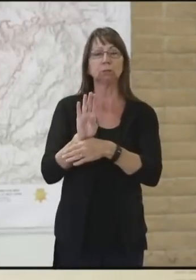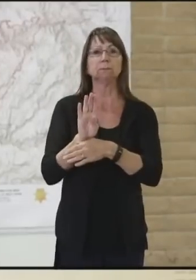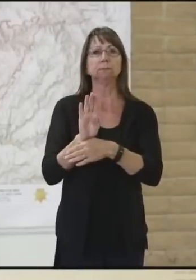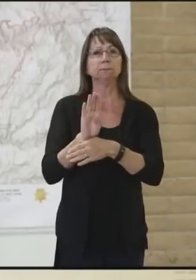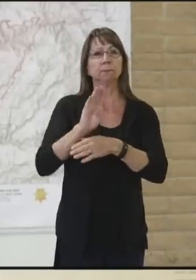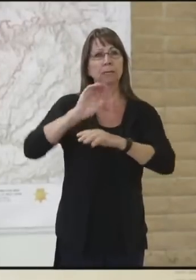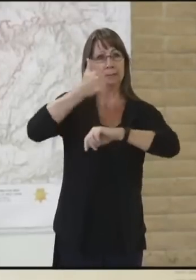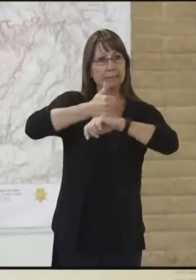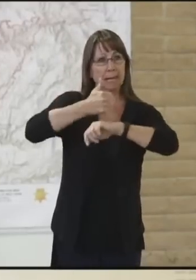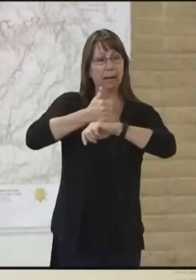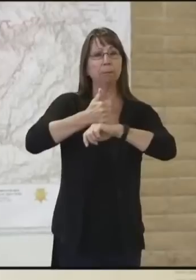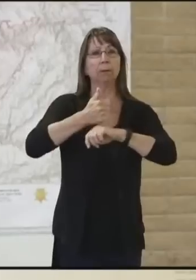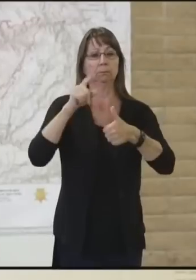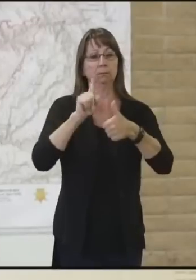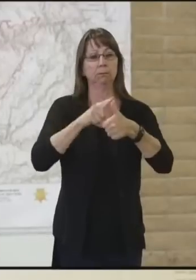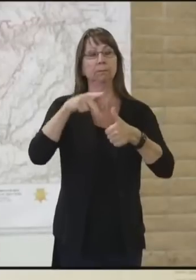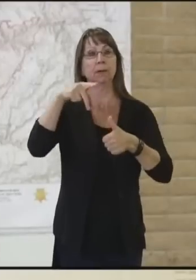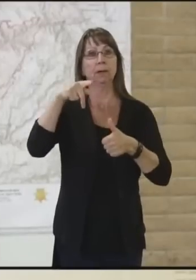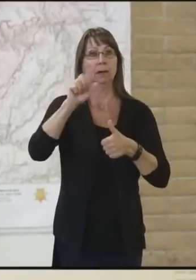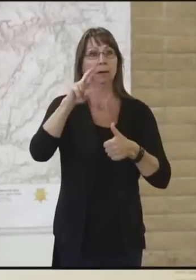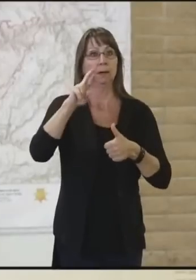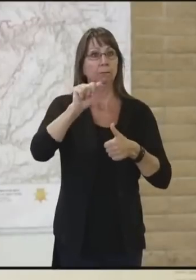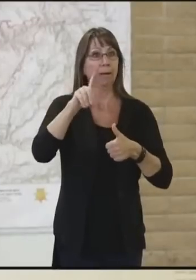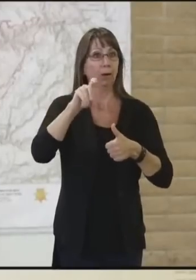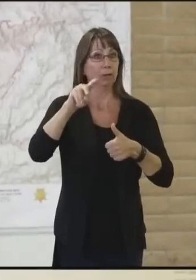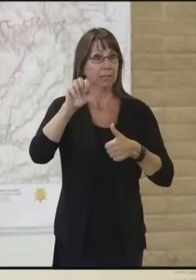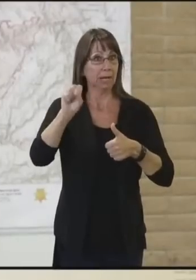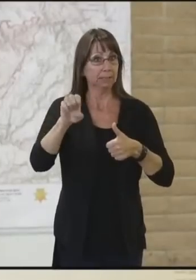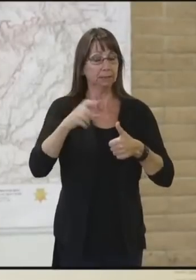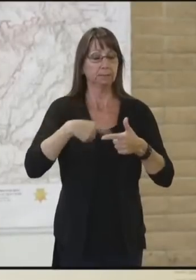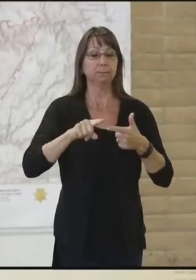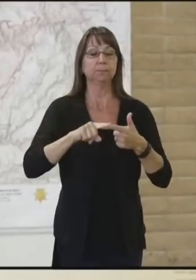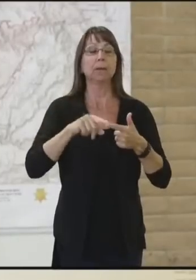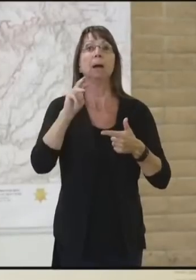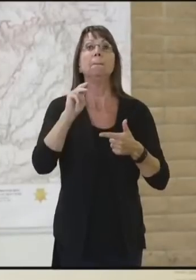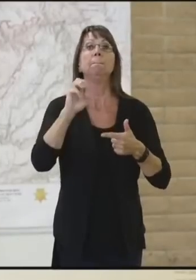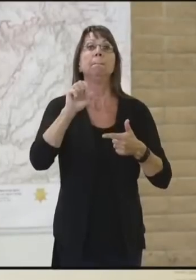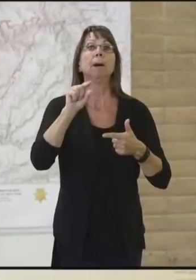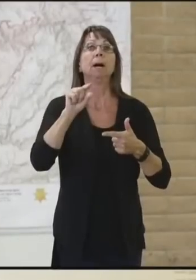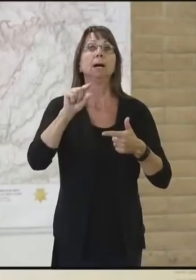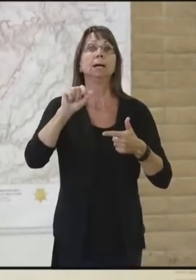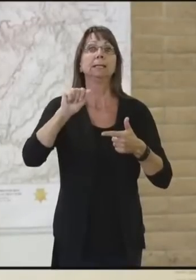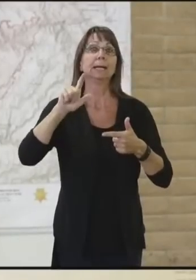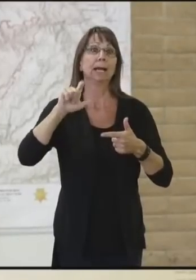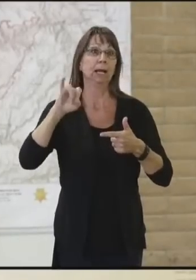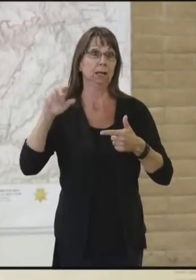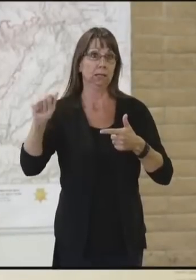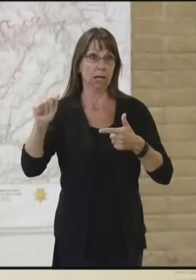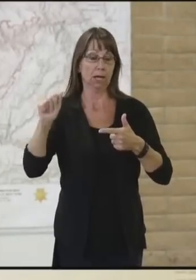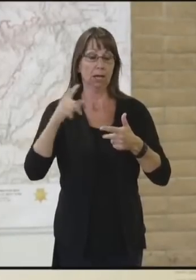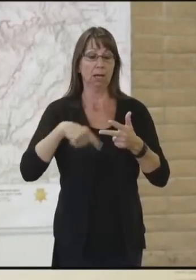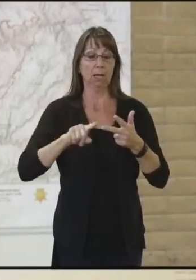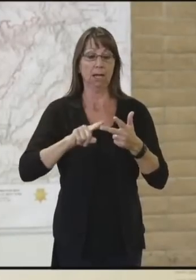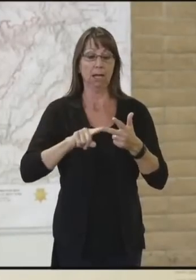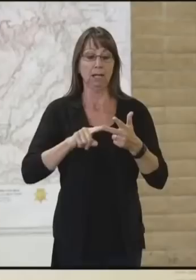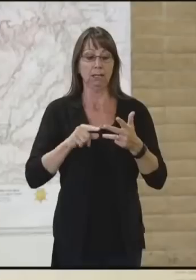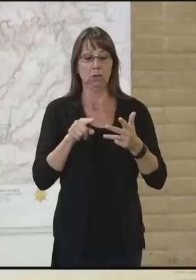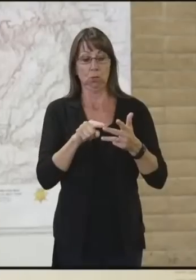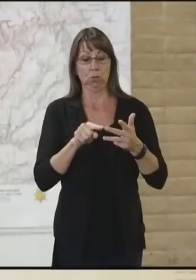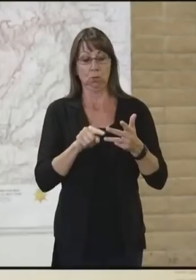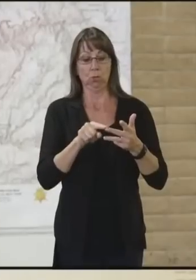in Paradise, in Magalia, and at both of the temporary